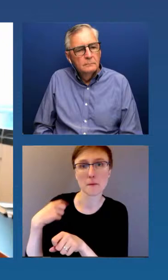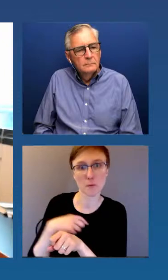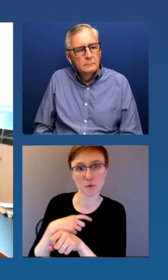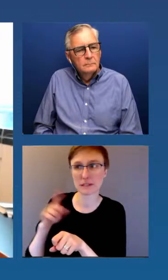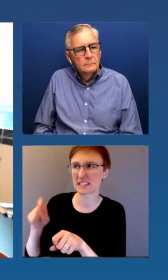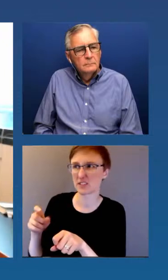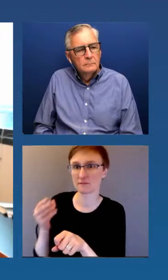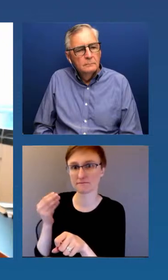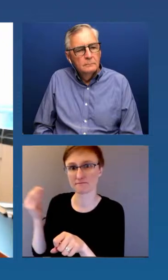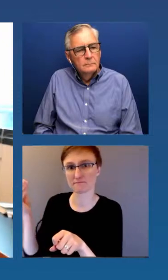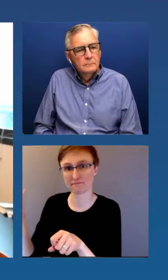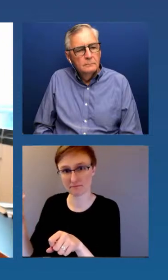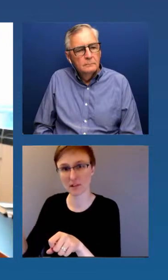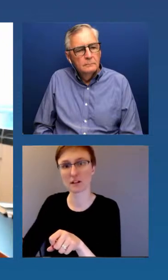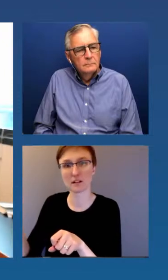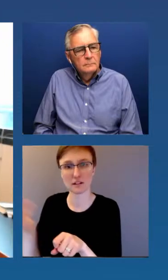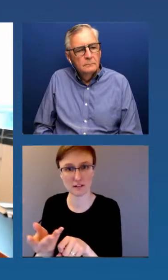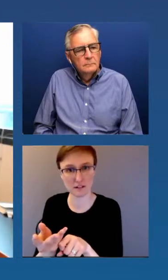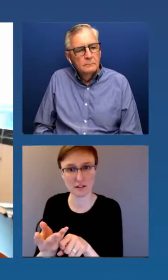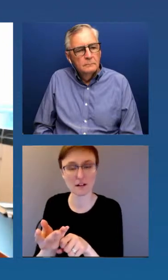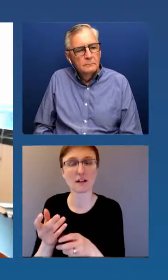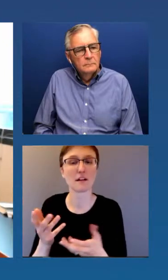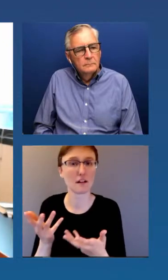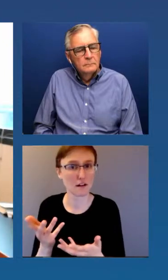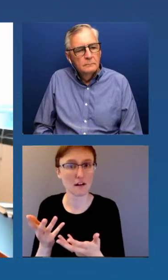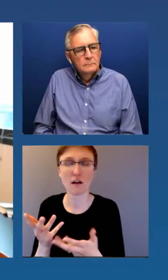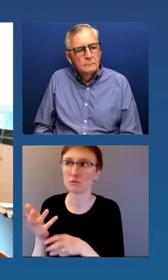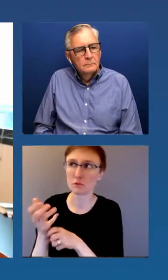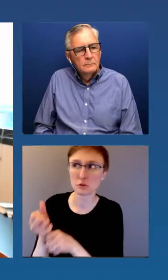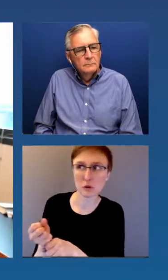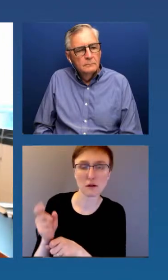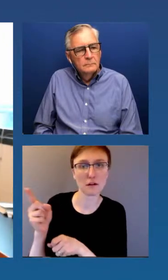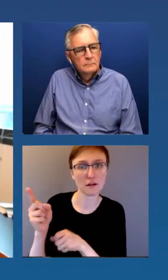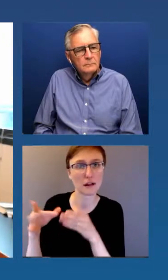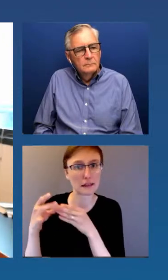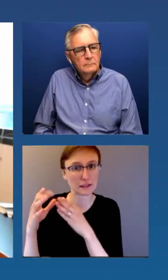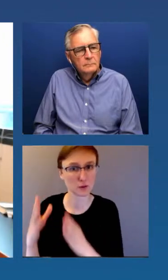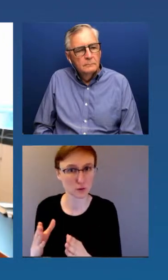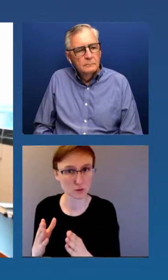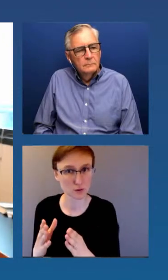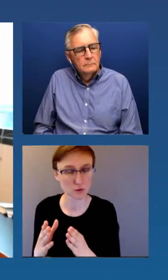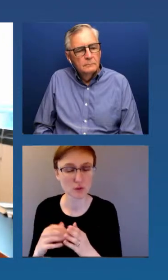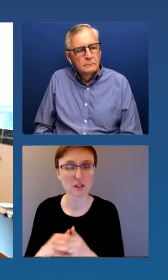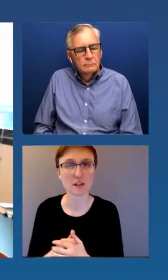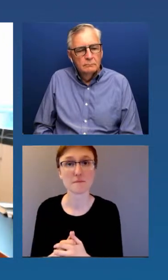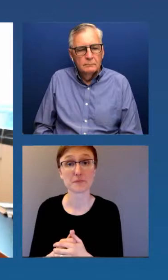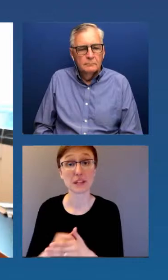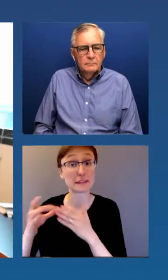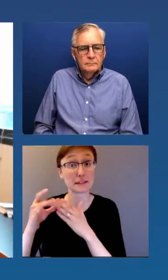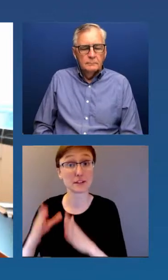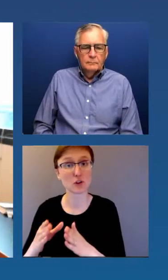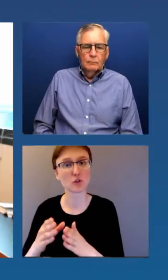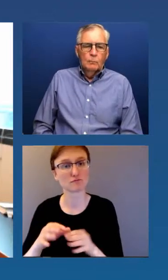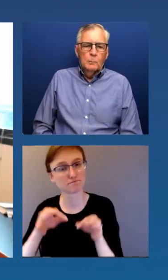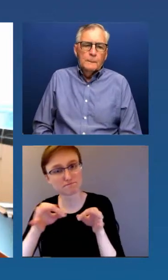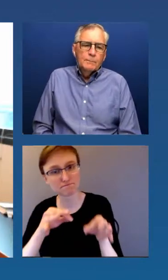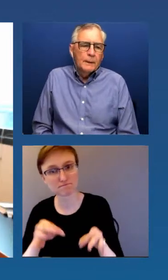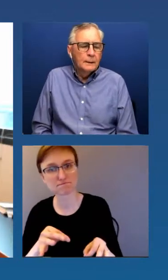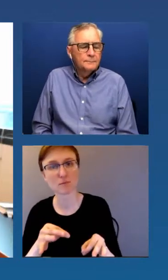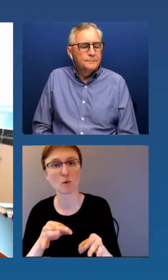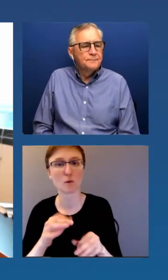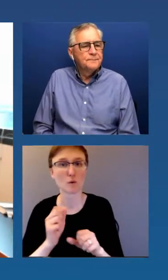the leaders in their communities. They're seeing those leaders lead with information about COVID, about vaccine